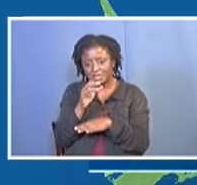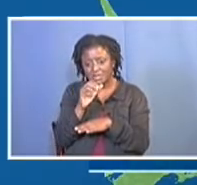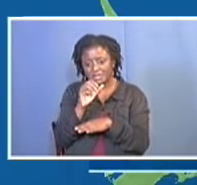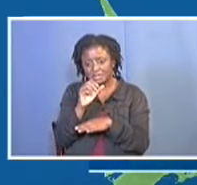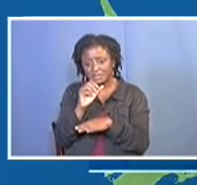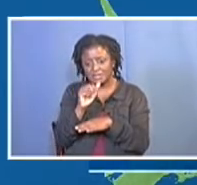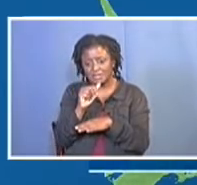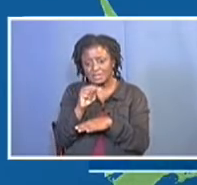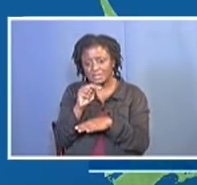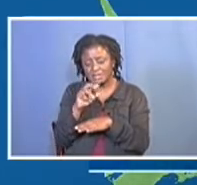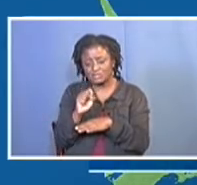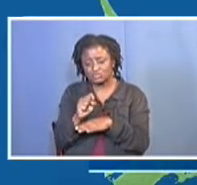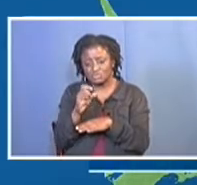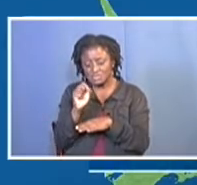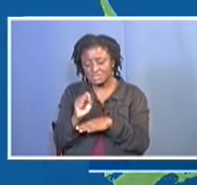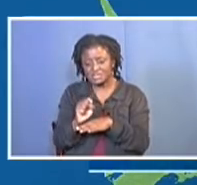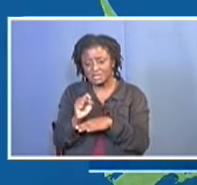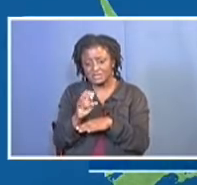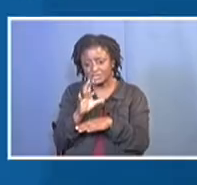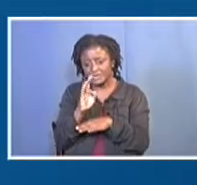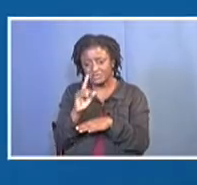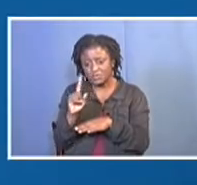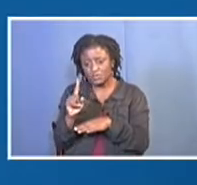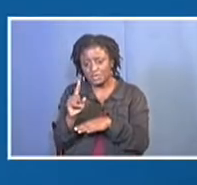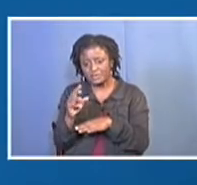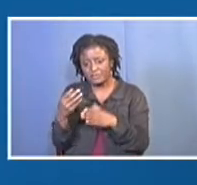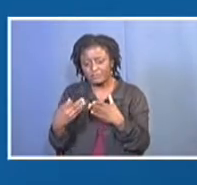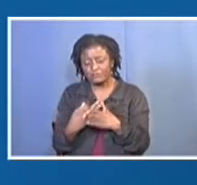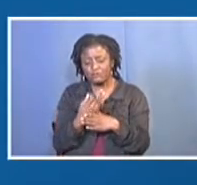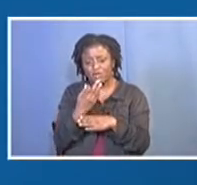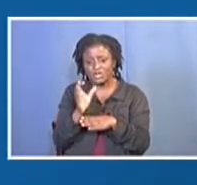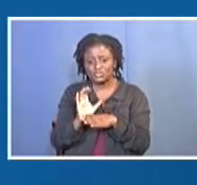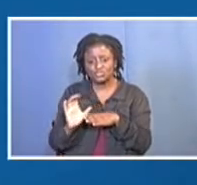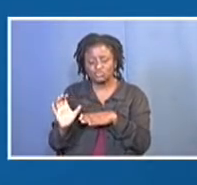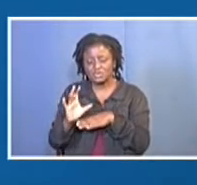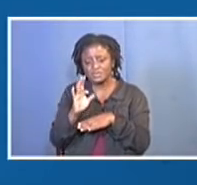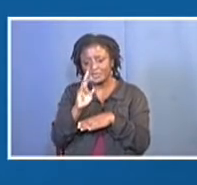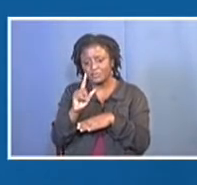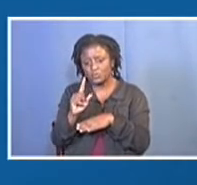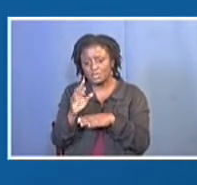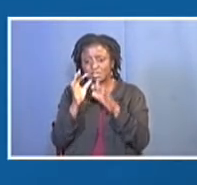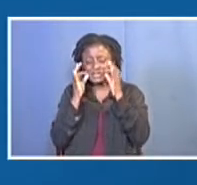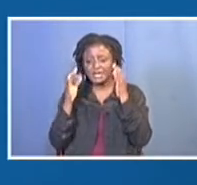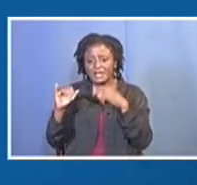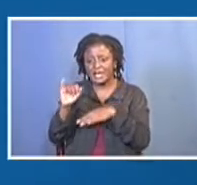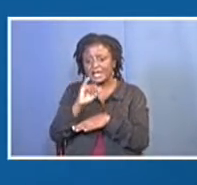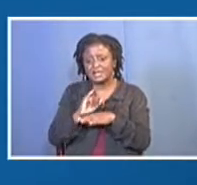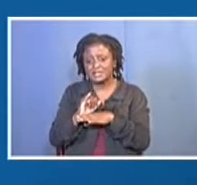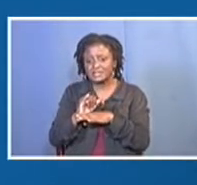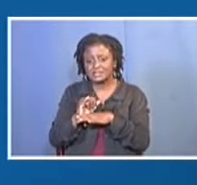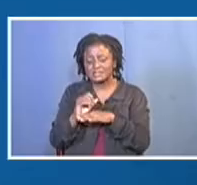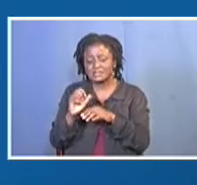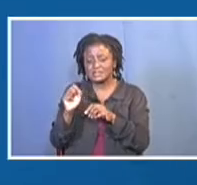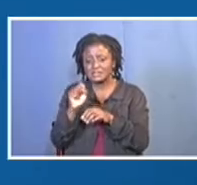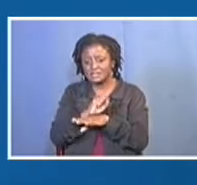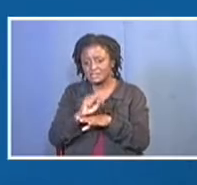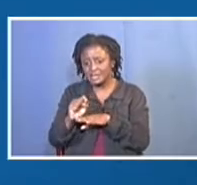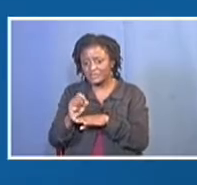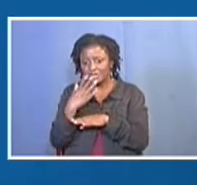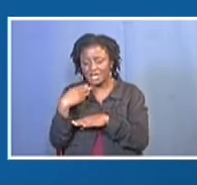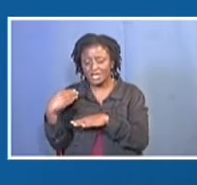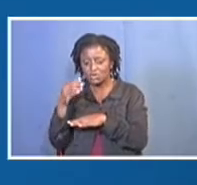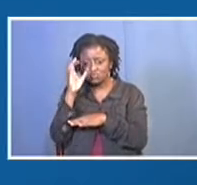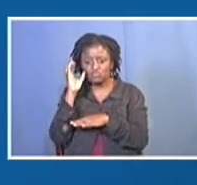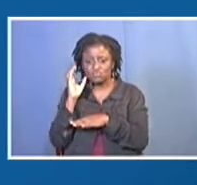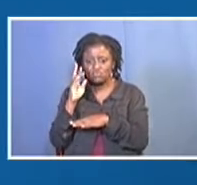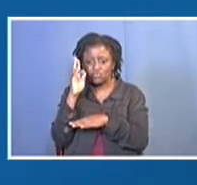at 71 degrees. French Creek, 70 degrees in Allenstown, Cat Island, San Salvador, and Rum Key. The mercury column is